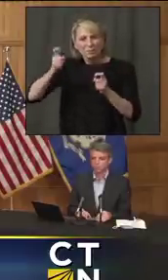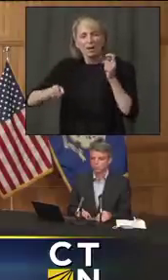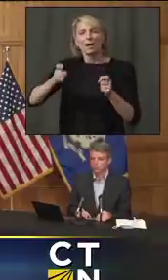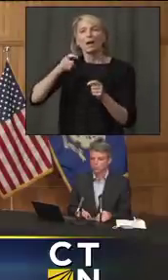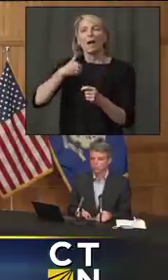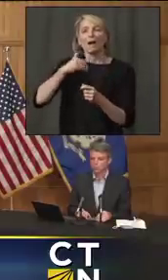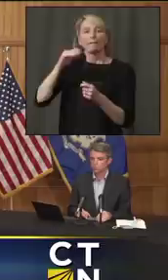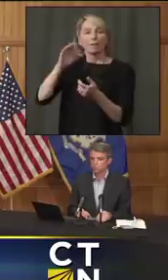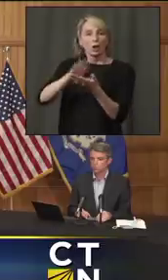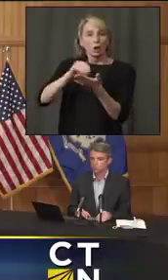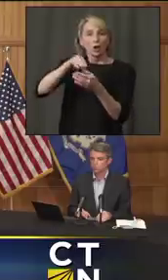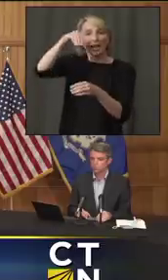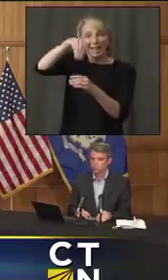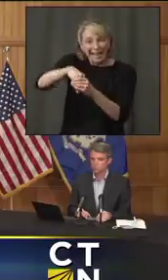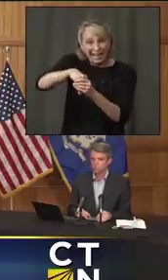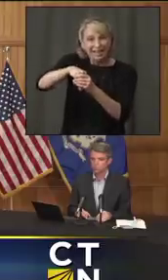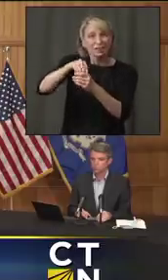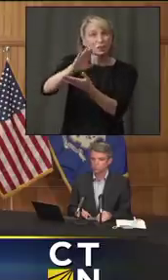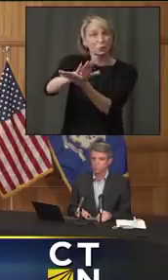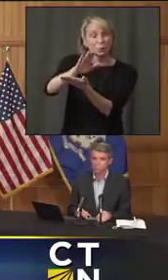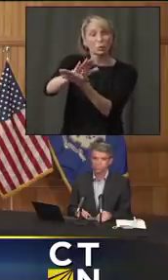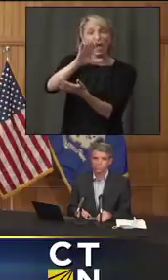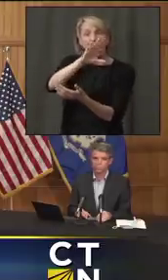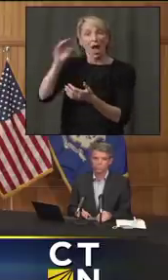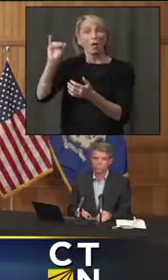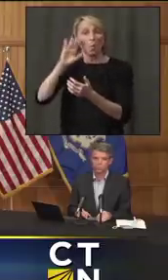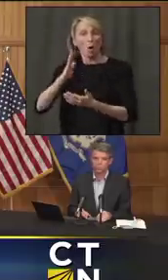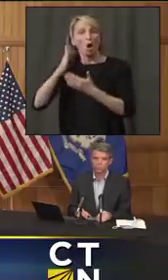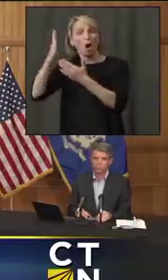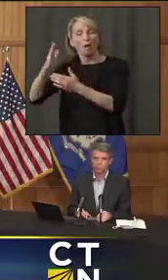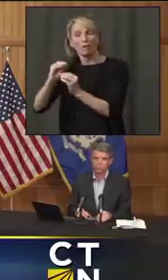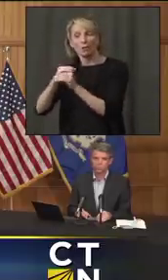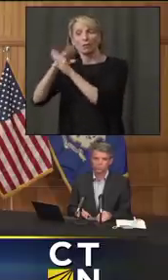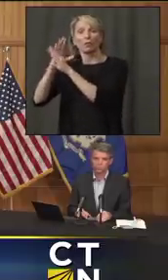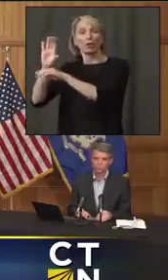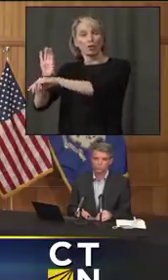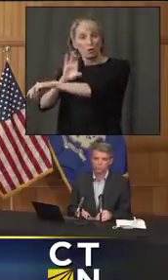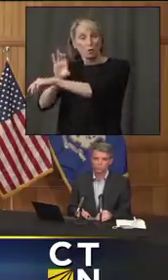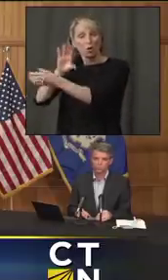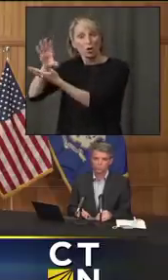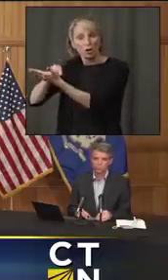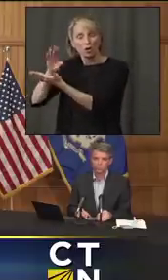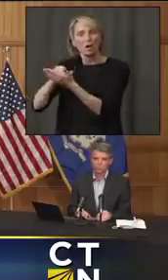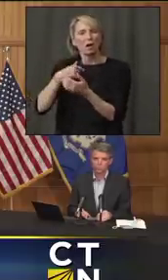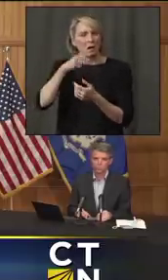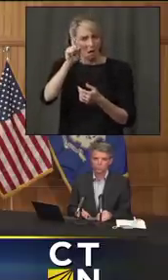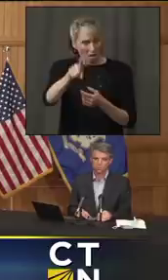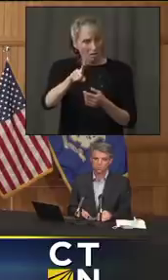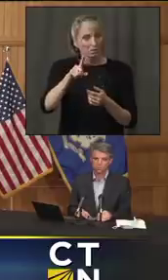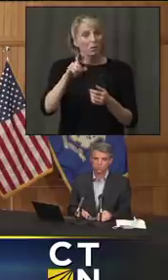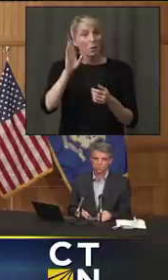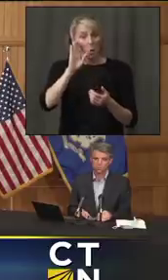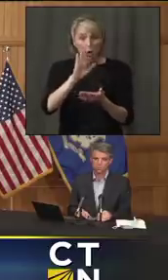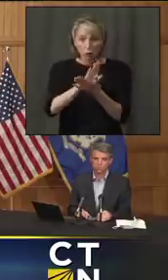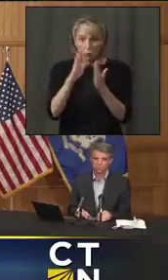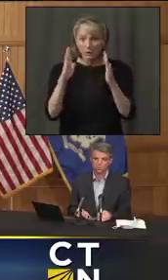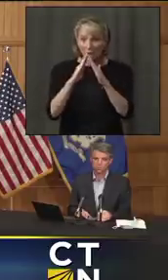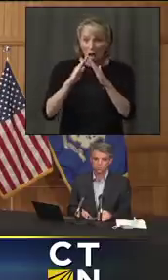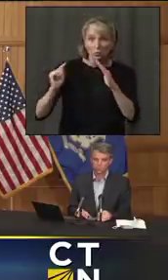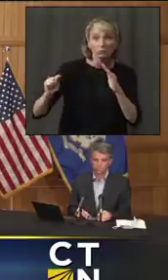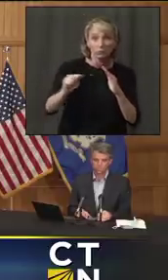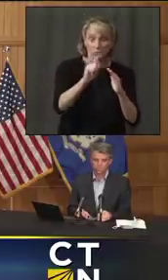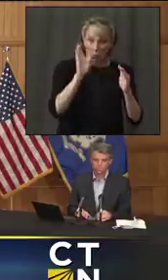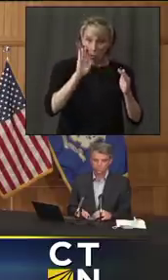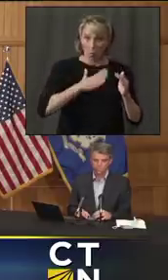online, has there been any talk among the districts and the different school districts about hiring on more teachers? And is that something that's going to be